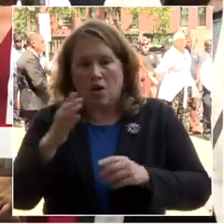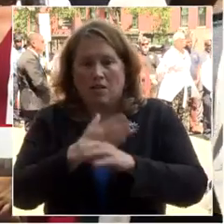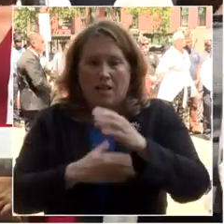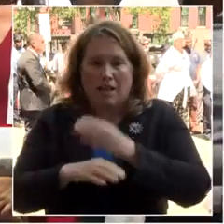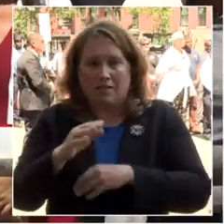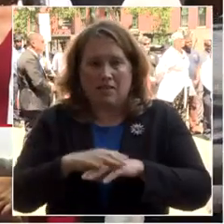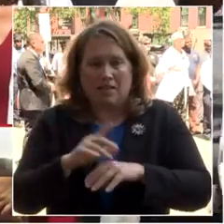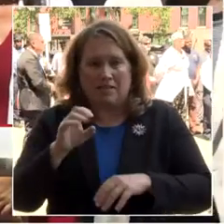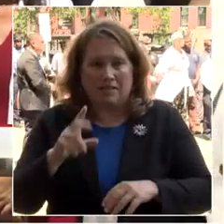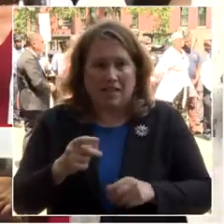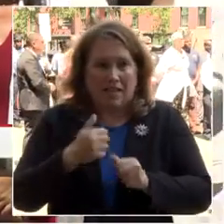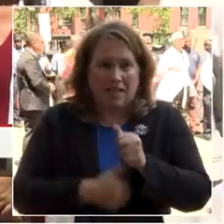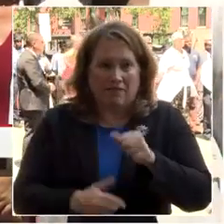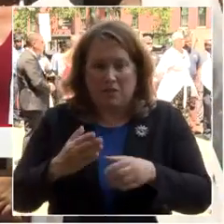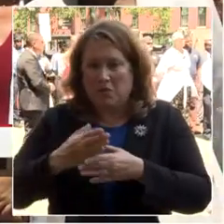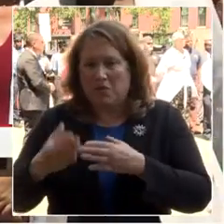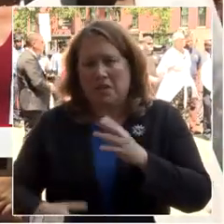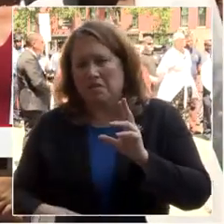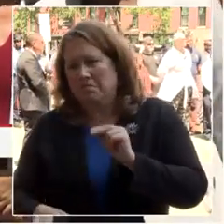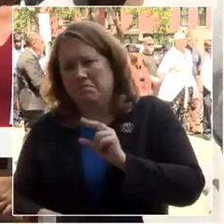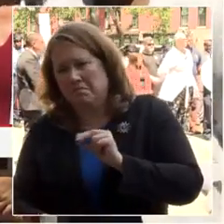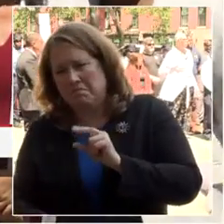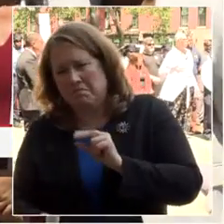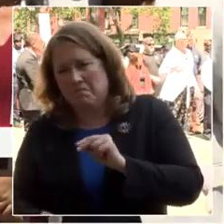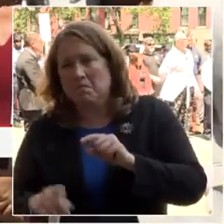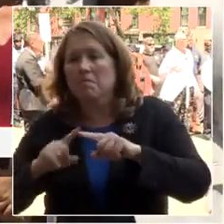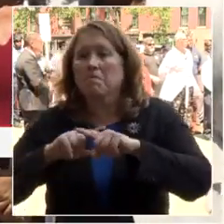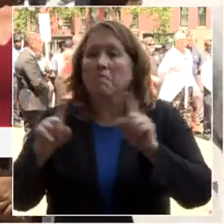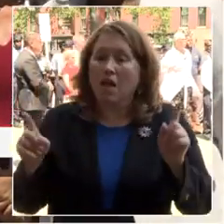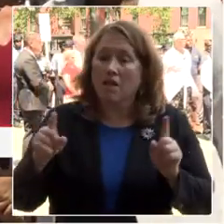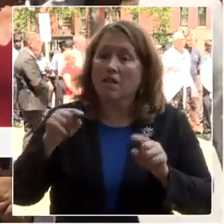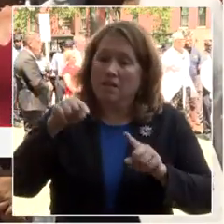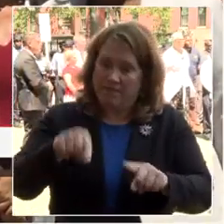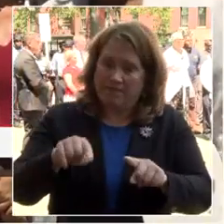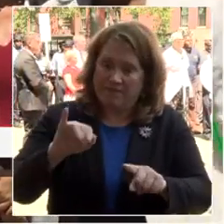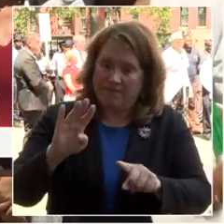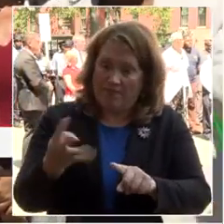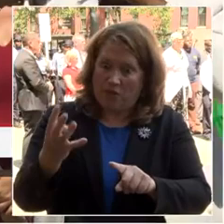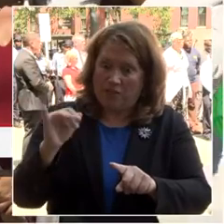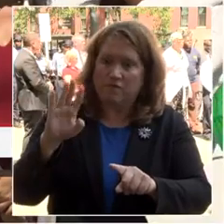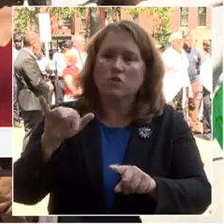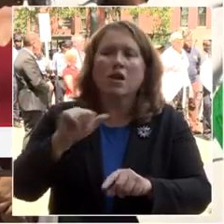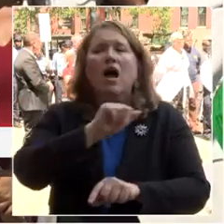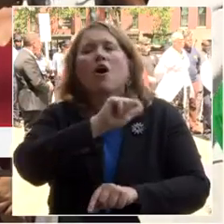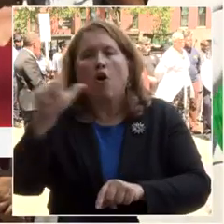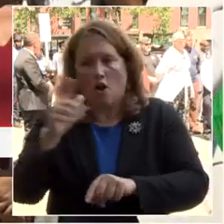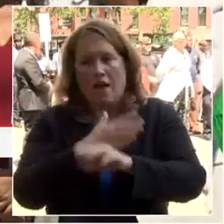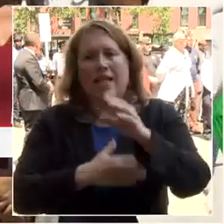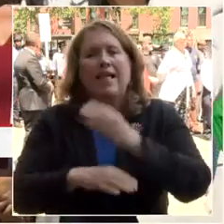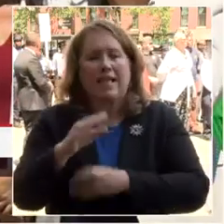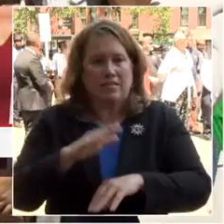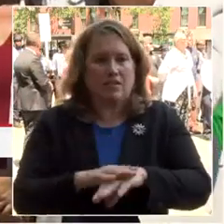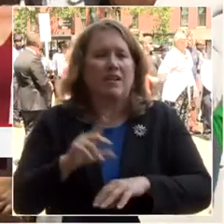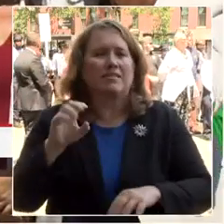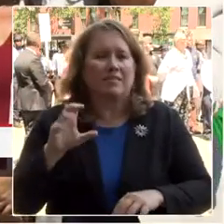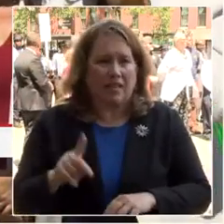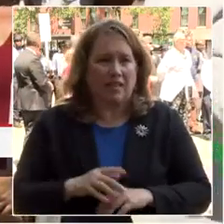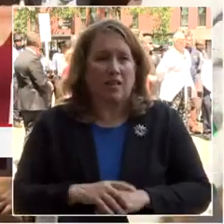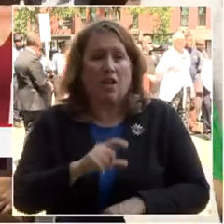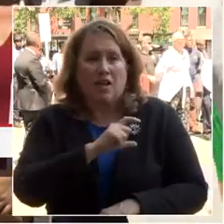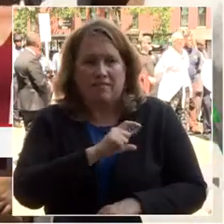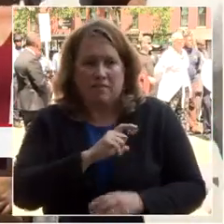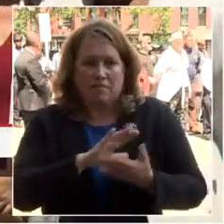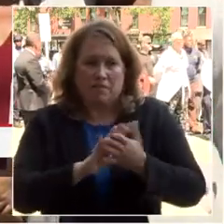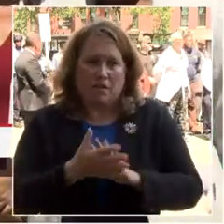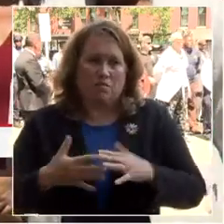weekend type effort in order to achieve this. That's not sustainable over the long term. Officers get burned out in that